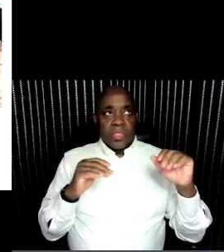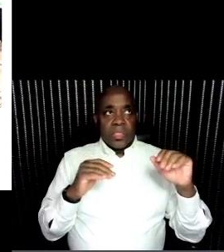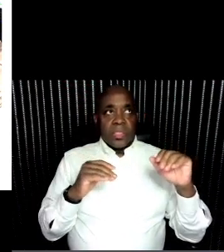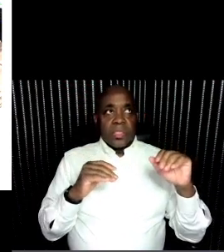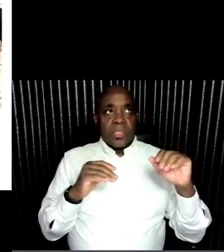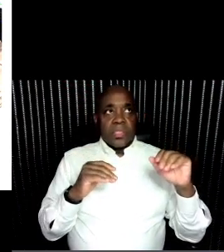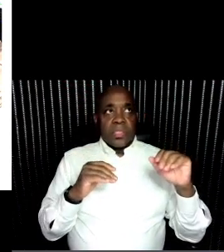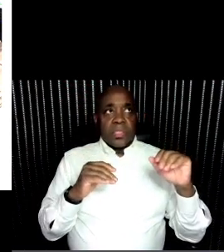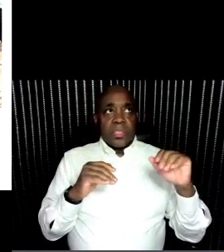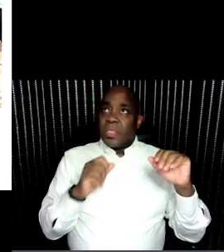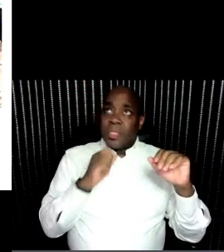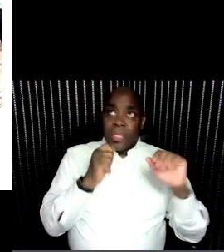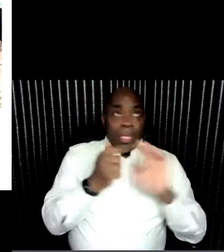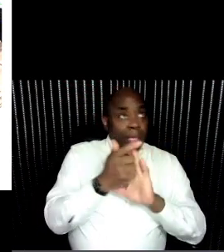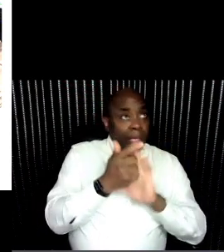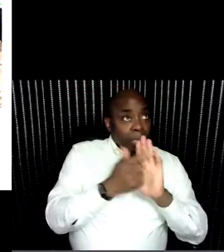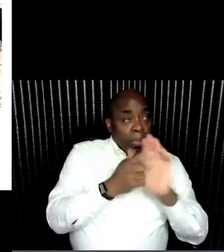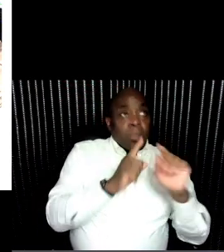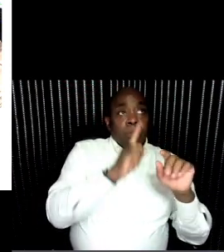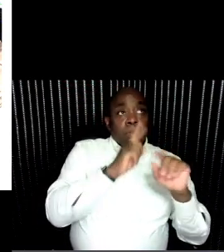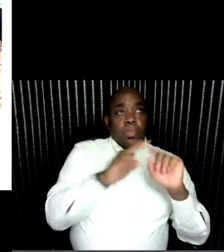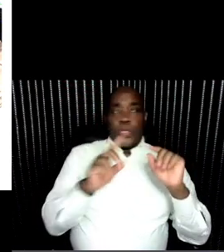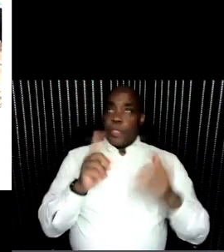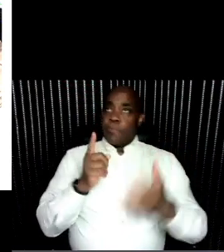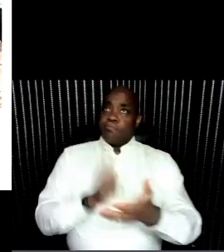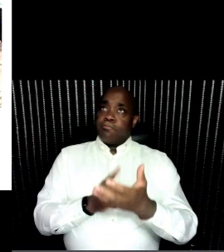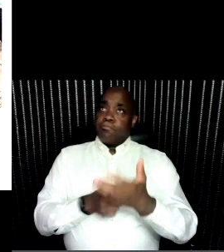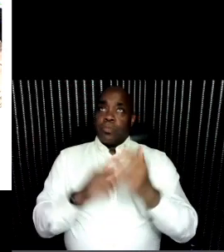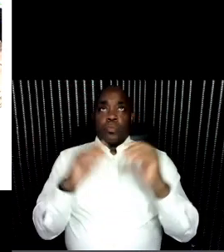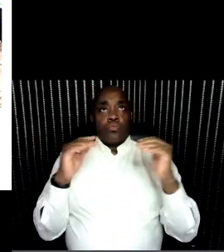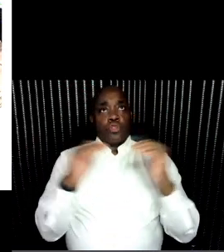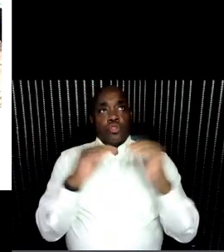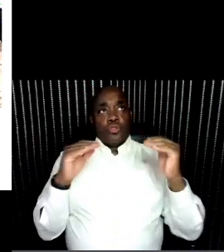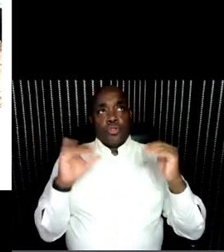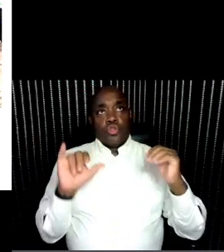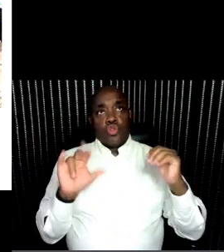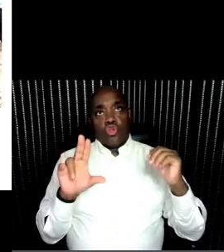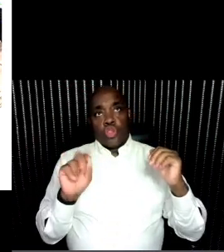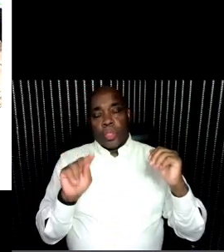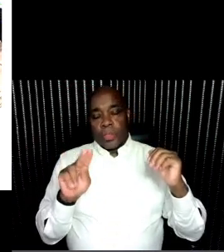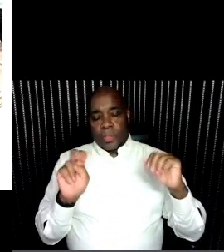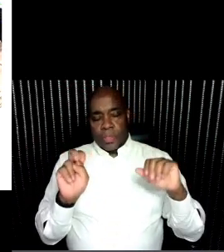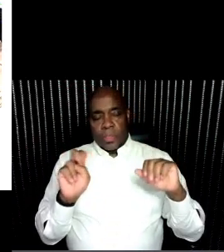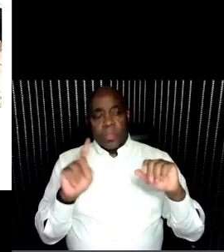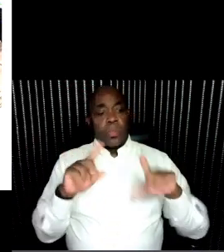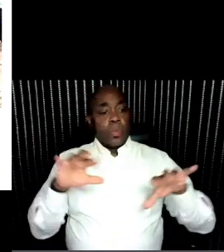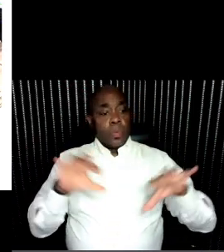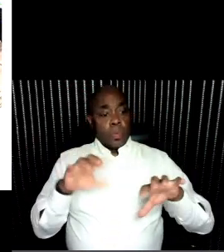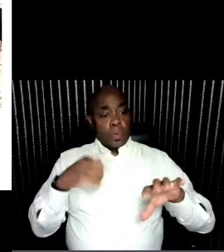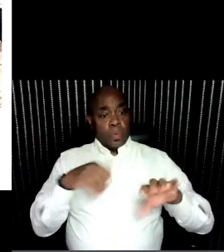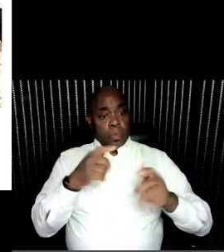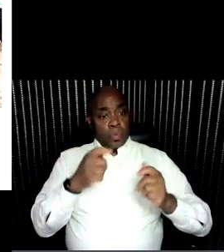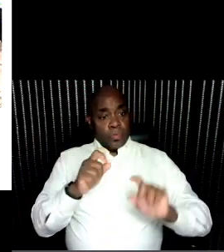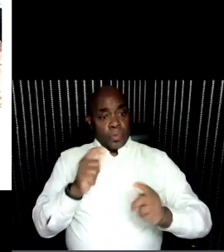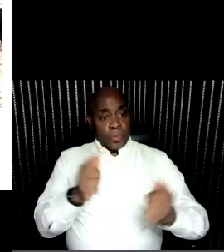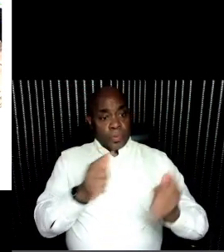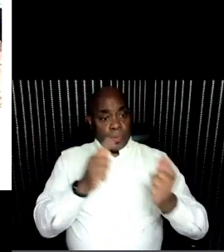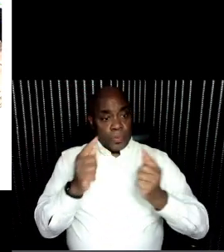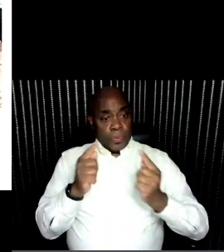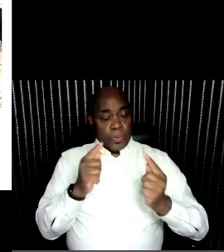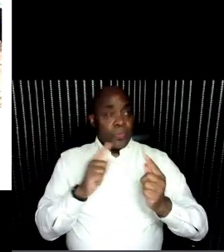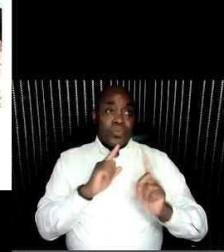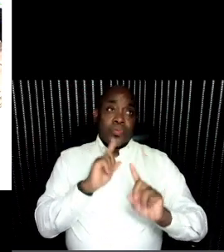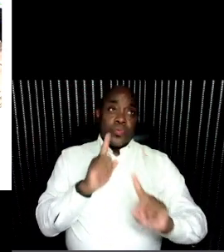is justice. And the work that we're trying to do, I think ultimately, is attempting to create